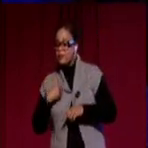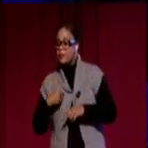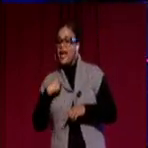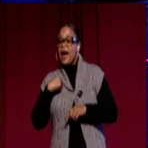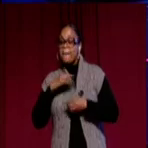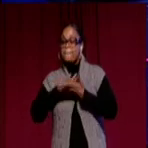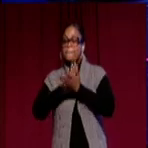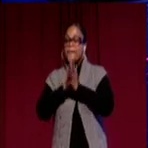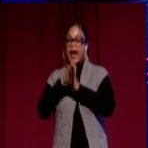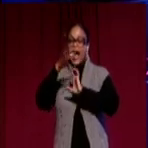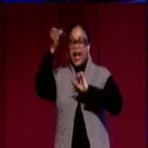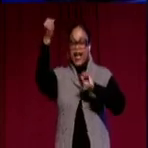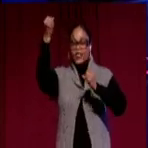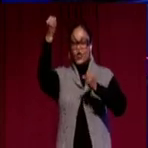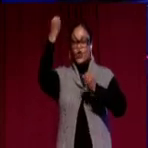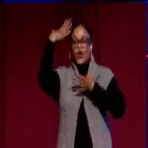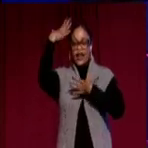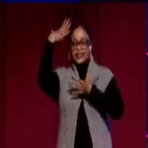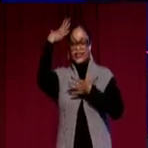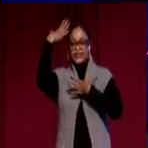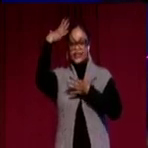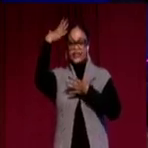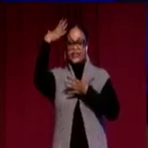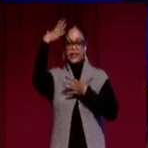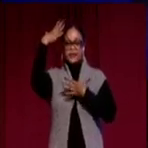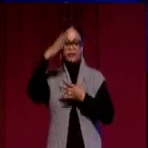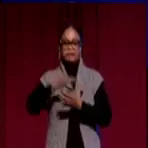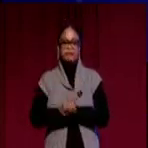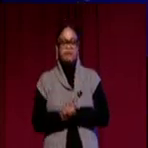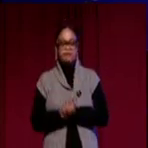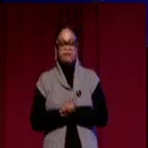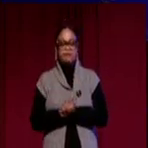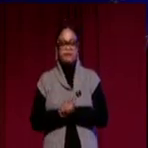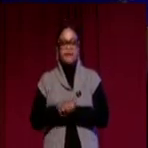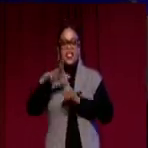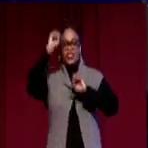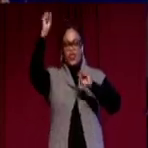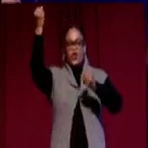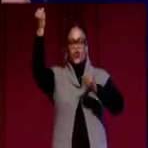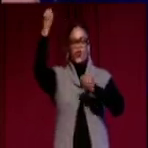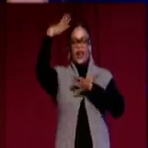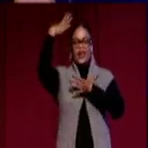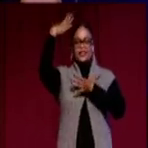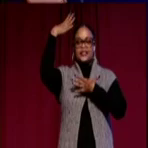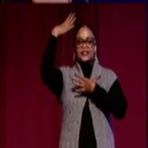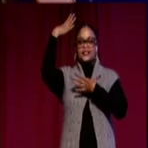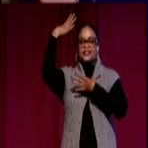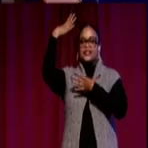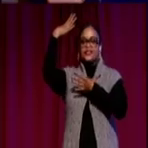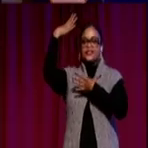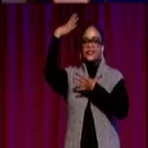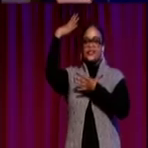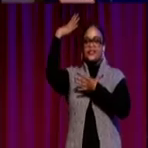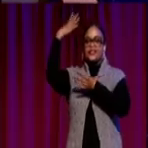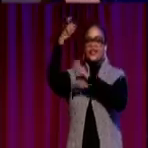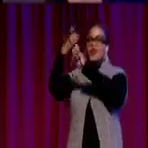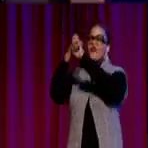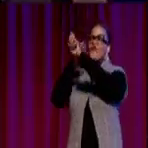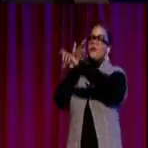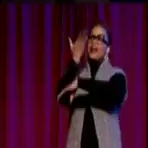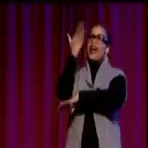the grace, oh Lord, the grace